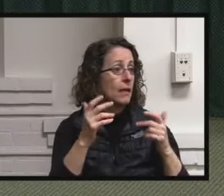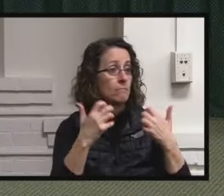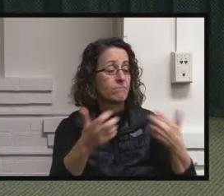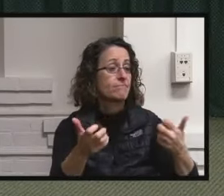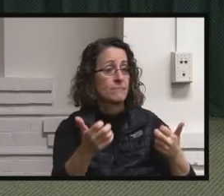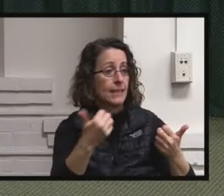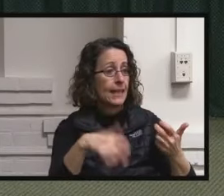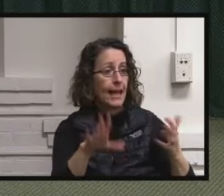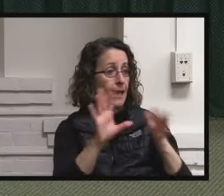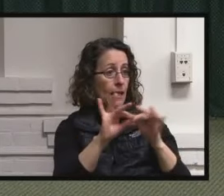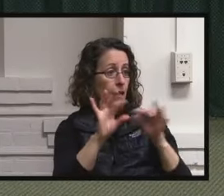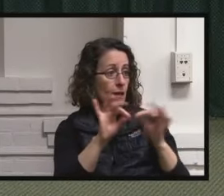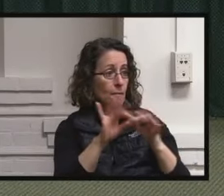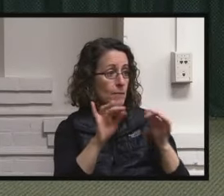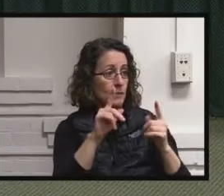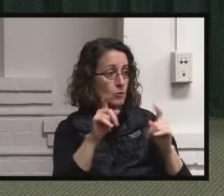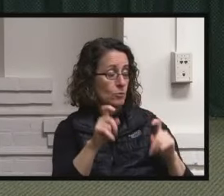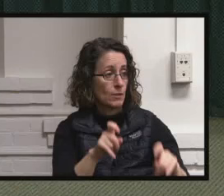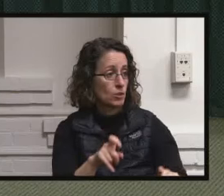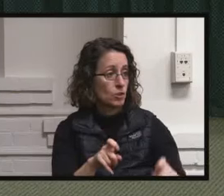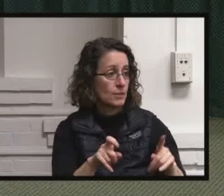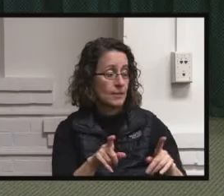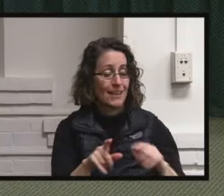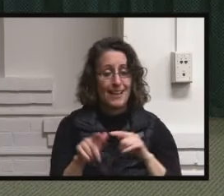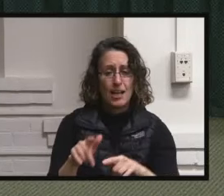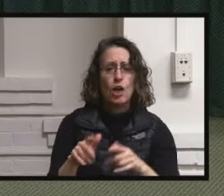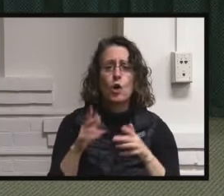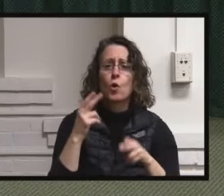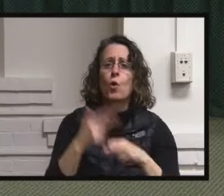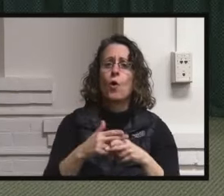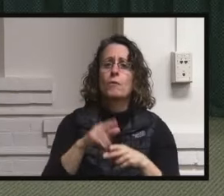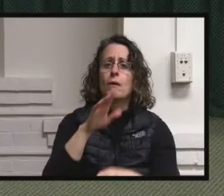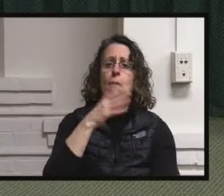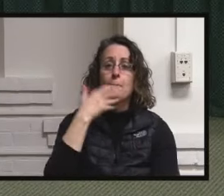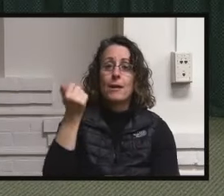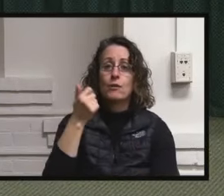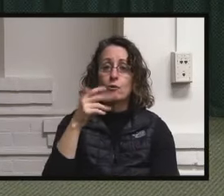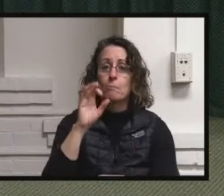have any comments or questions about the Better Back Roads grant?